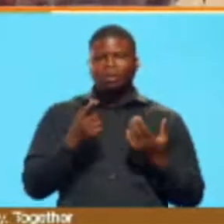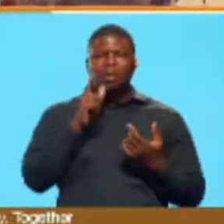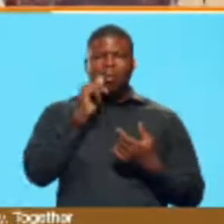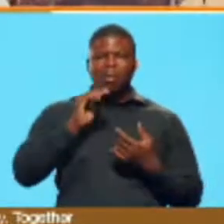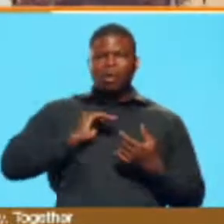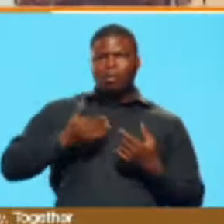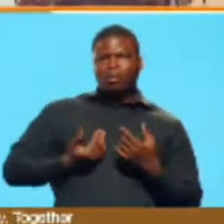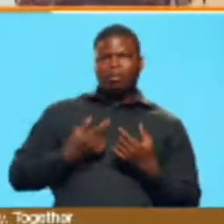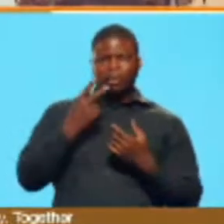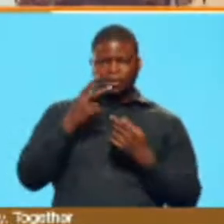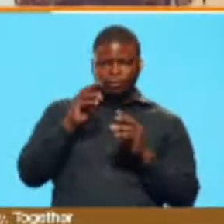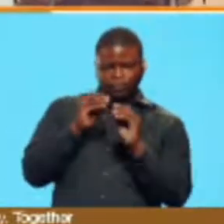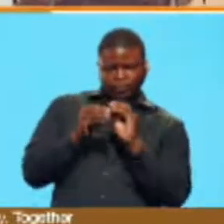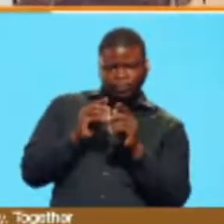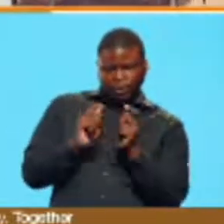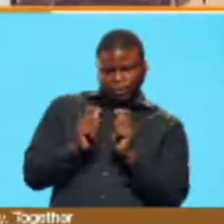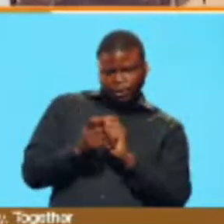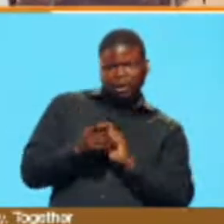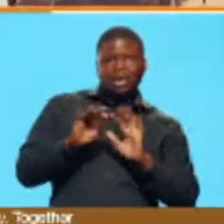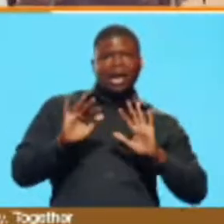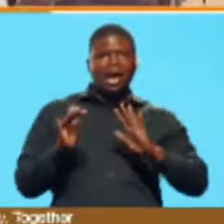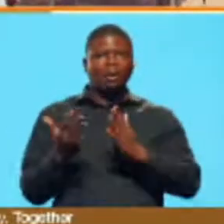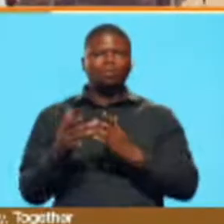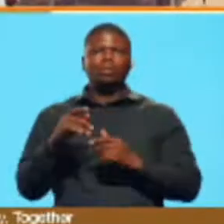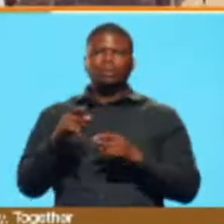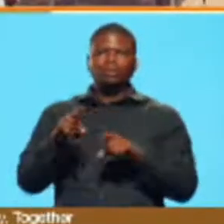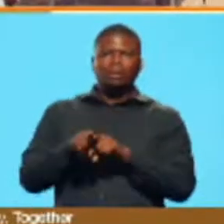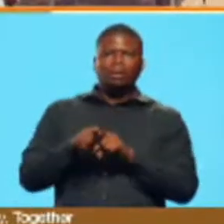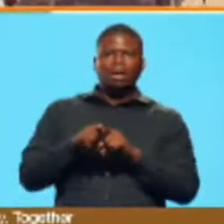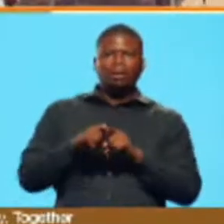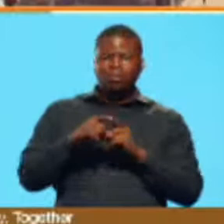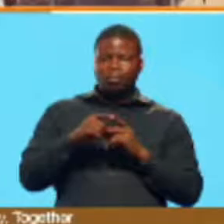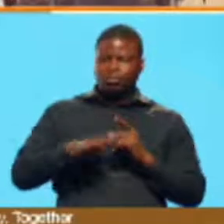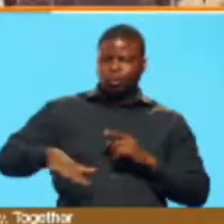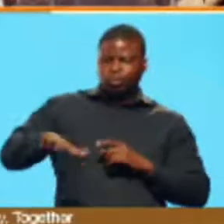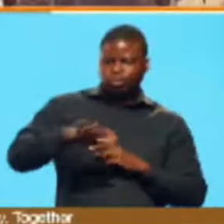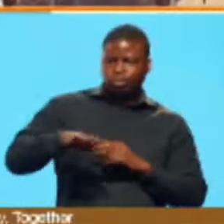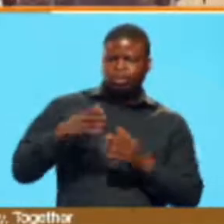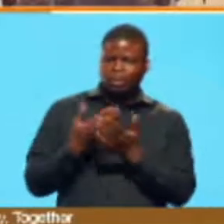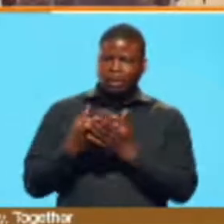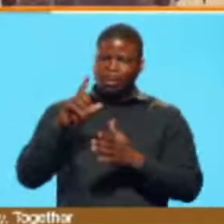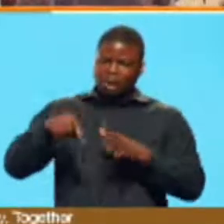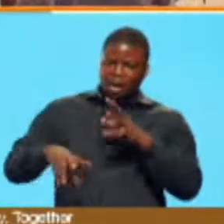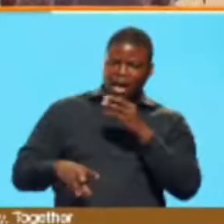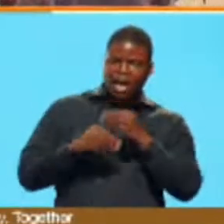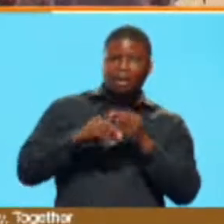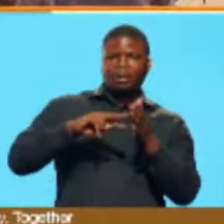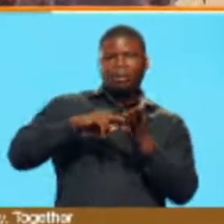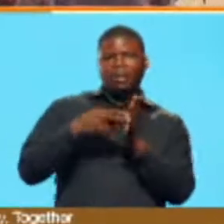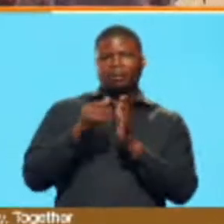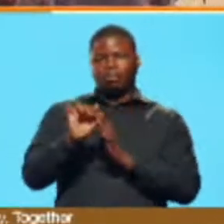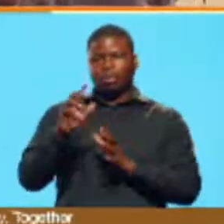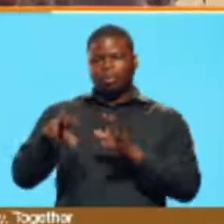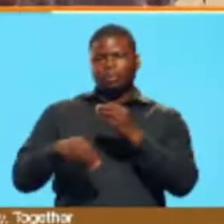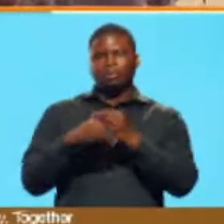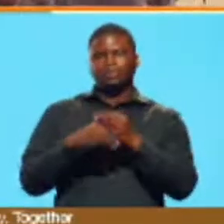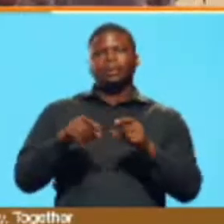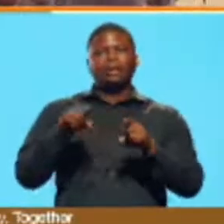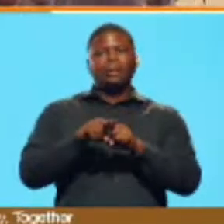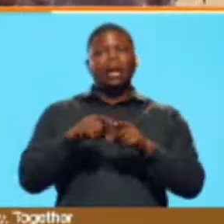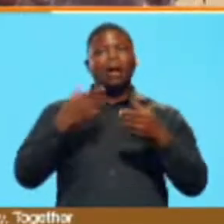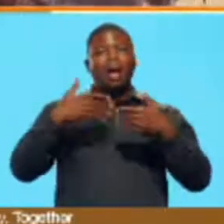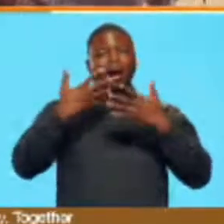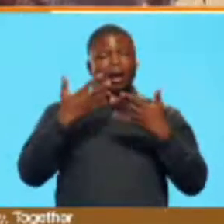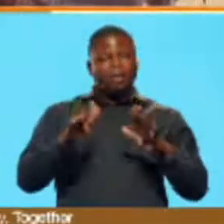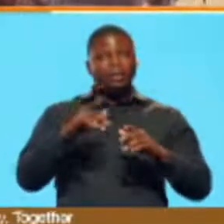mainstreaming and demographic dividend mainstreaming into their plans. And then afterwards, we are in the preparation of